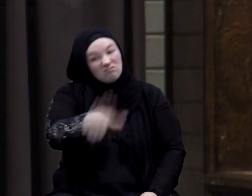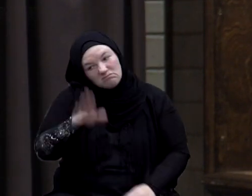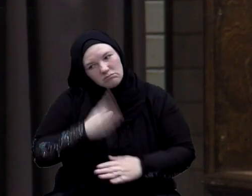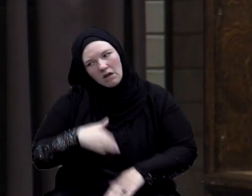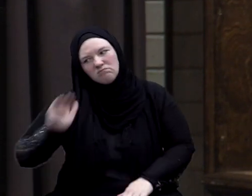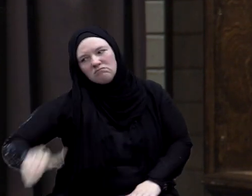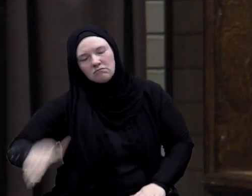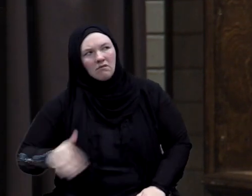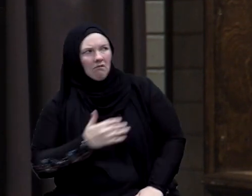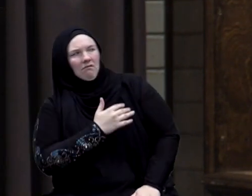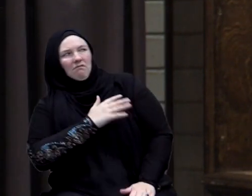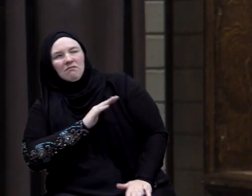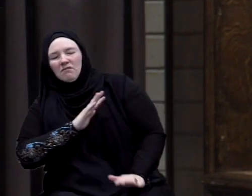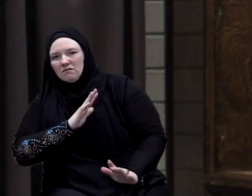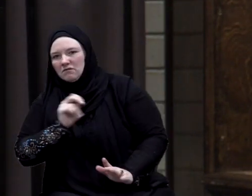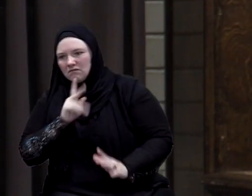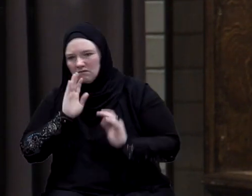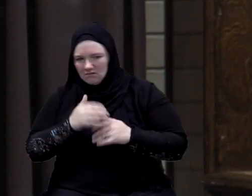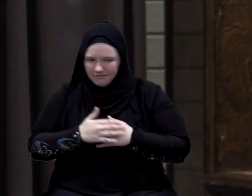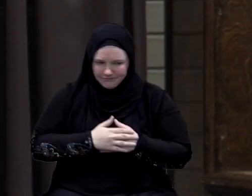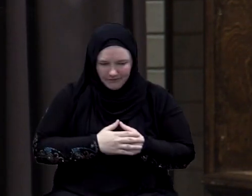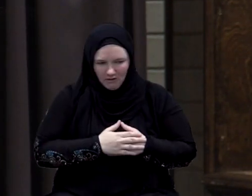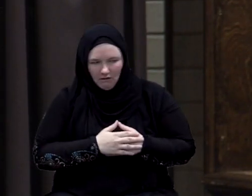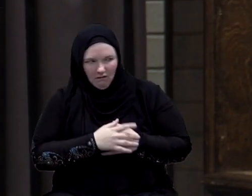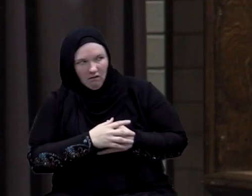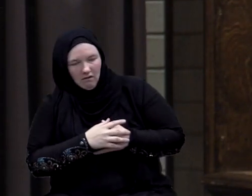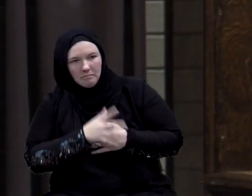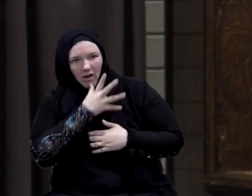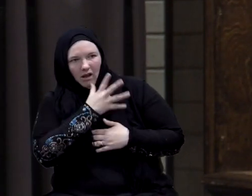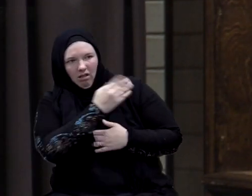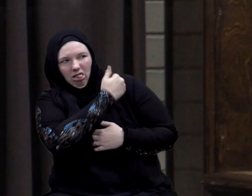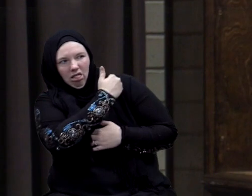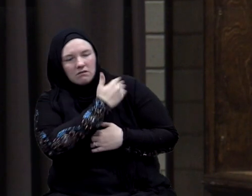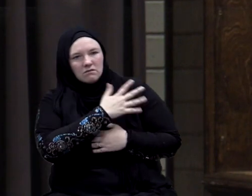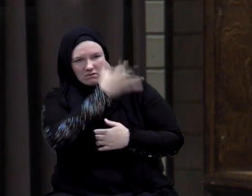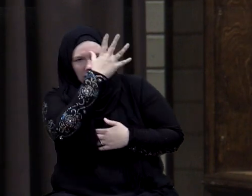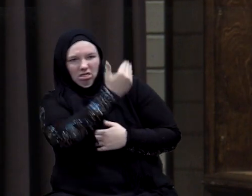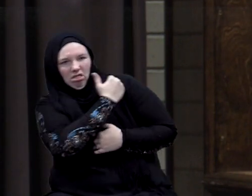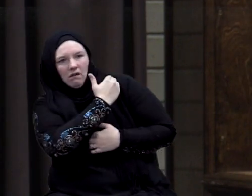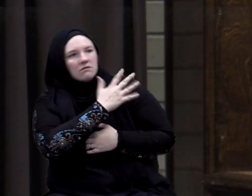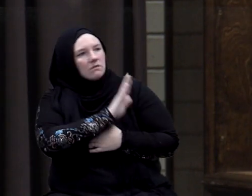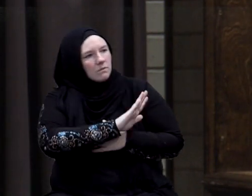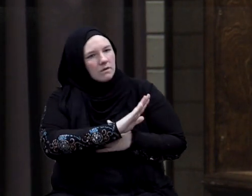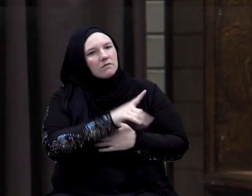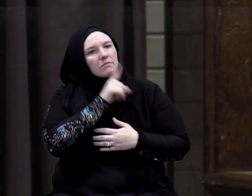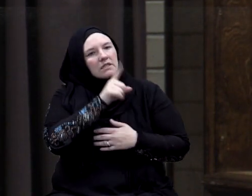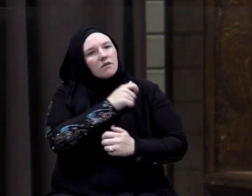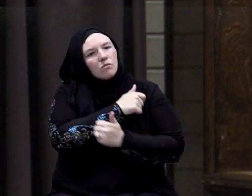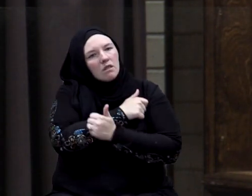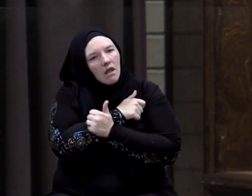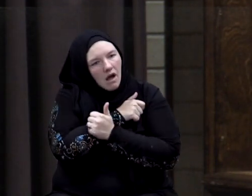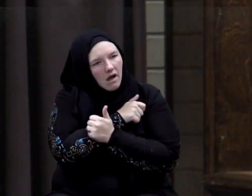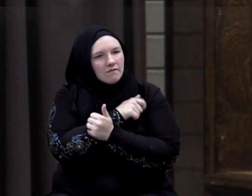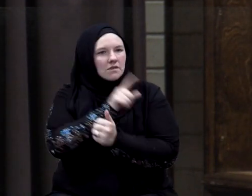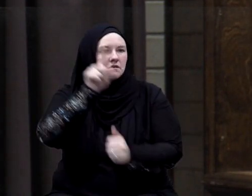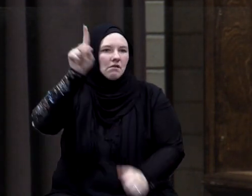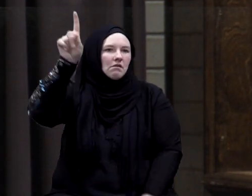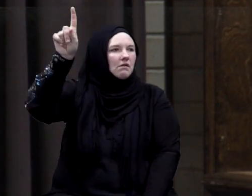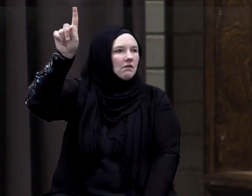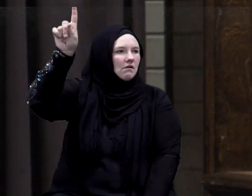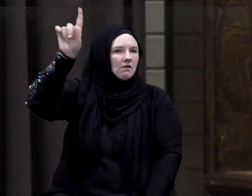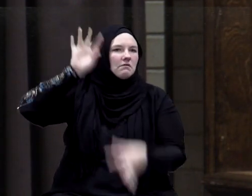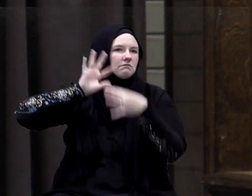him, not because you are punishing him, not because you are going to do this or that to him, but because he loves